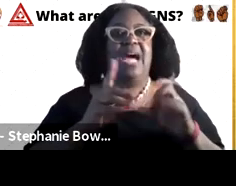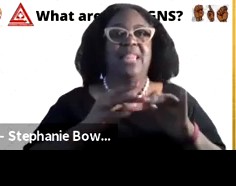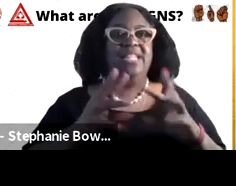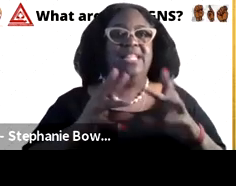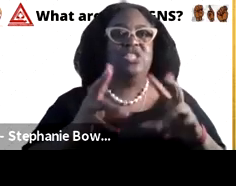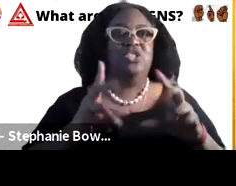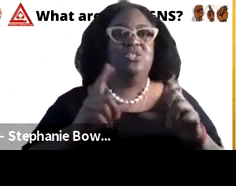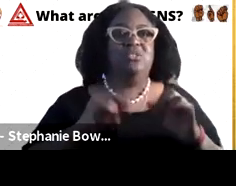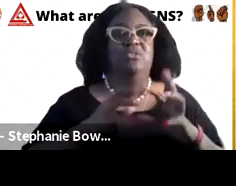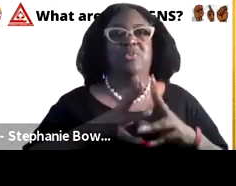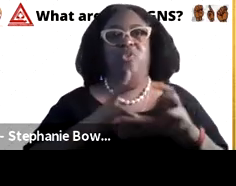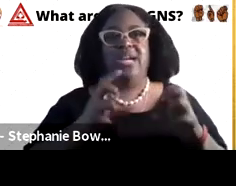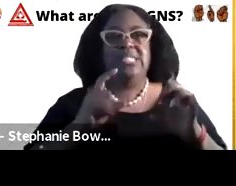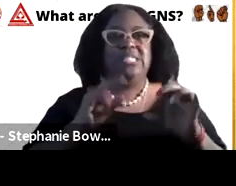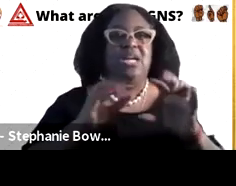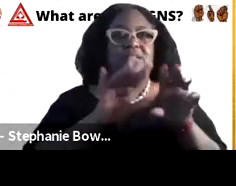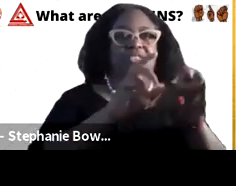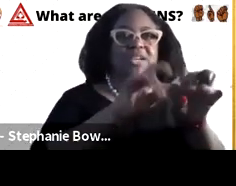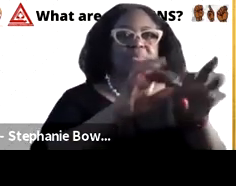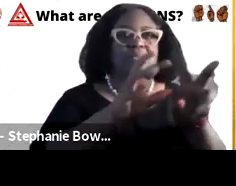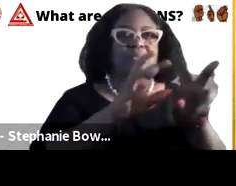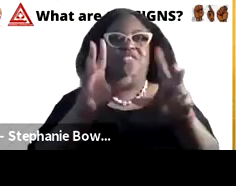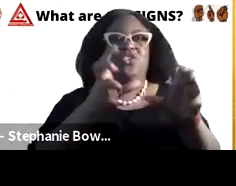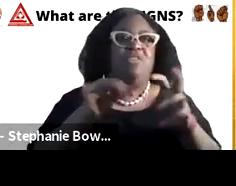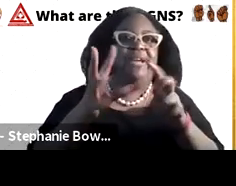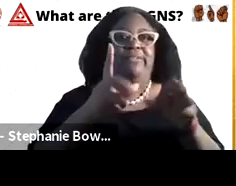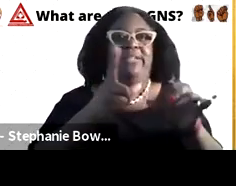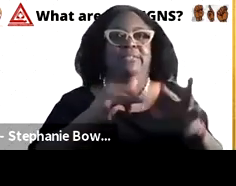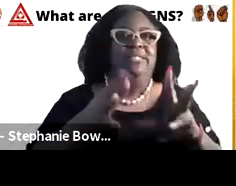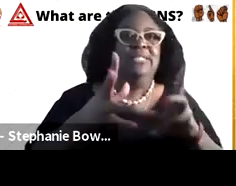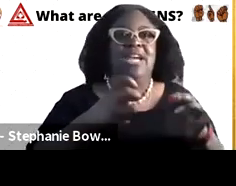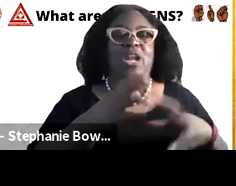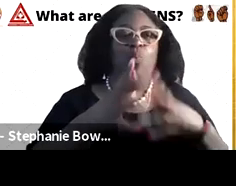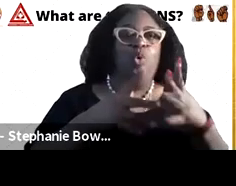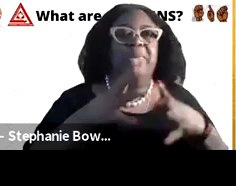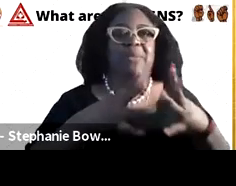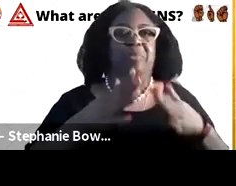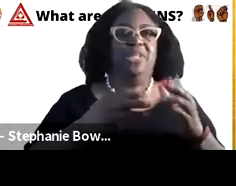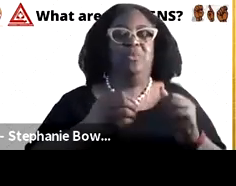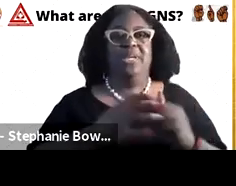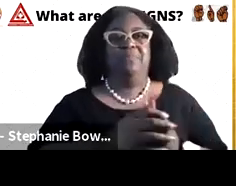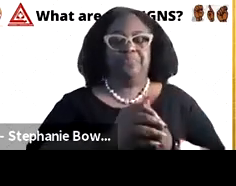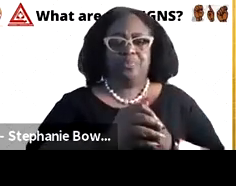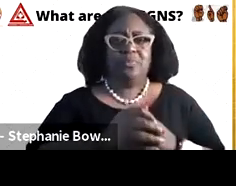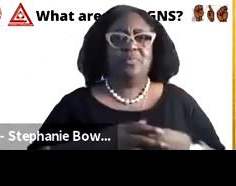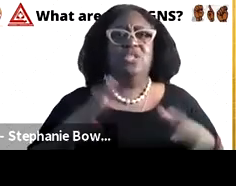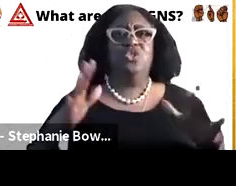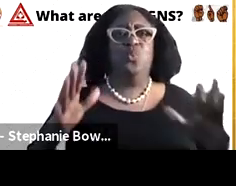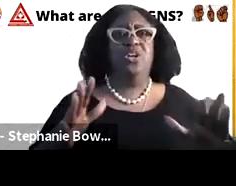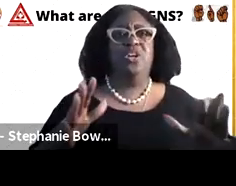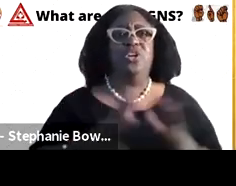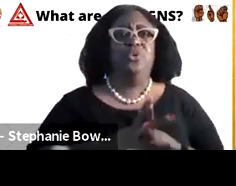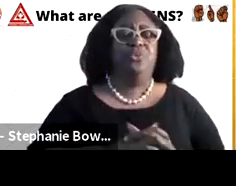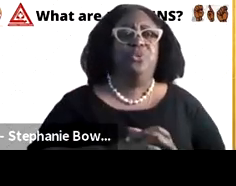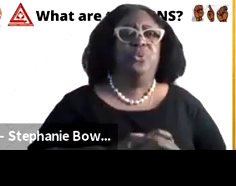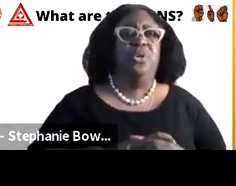things that I like to do before I sign, you see I'm moving my fingers around and kind of warming them up a little bit. So